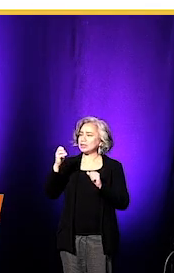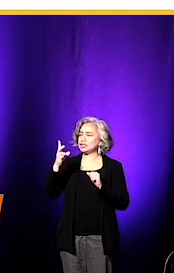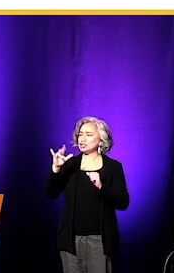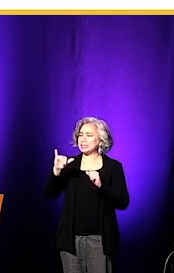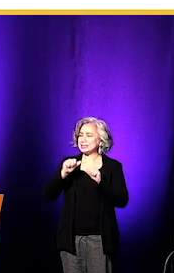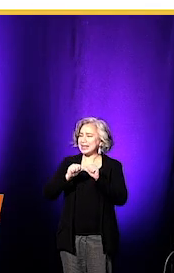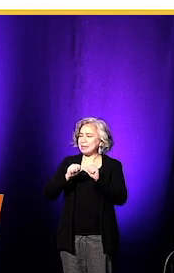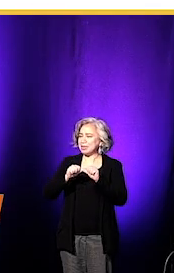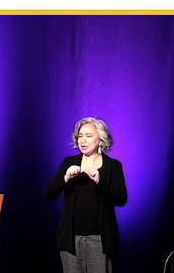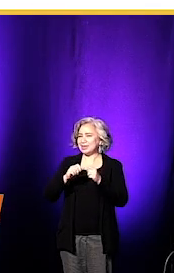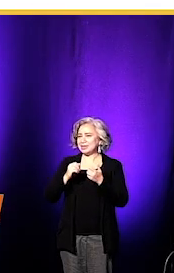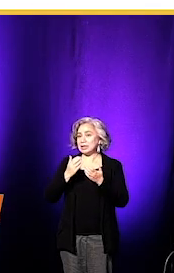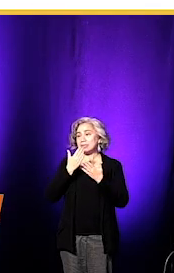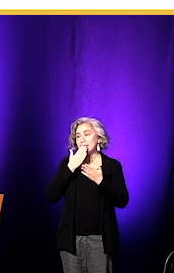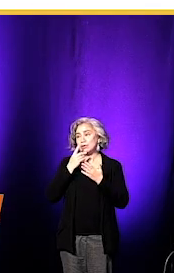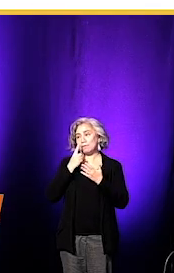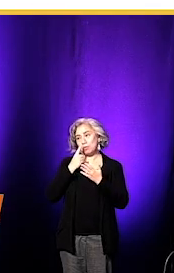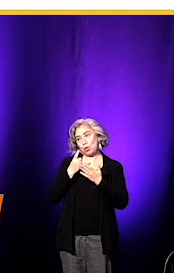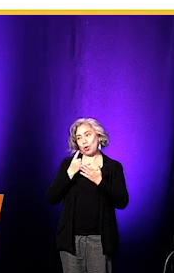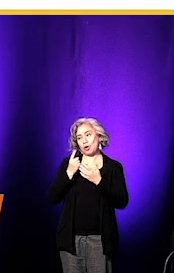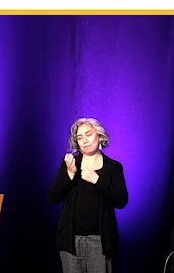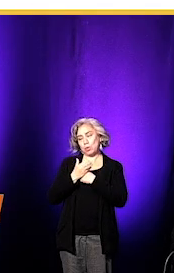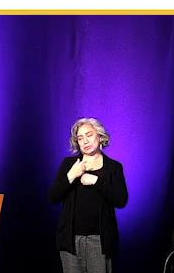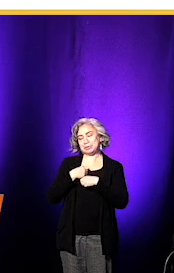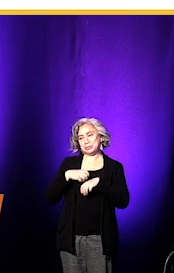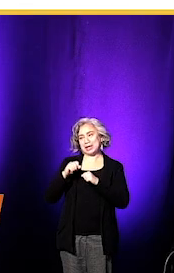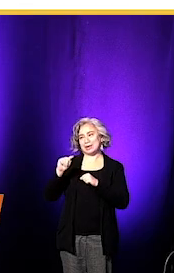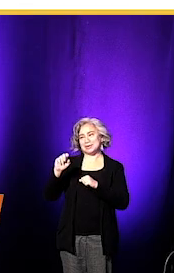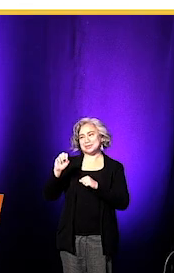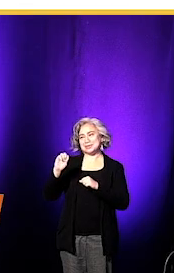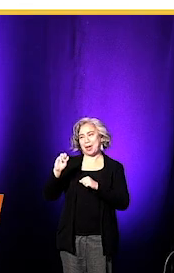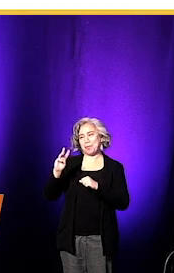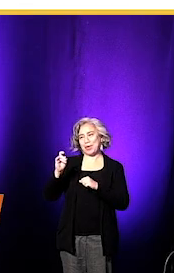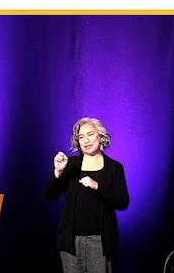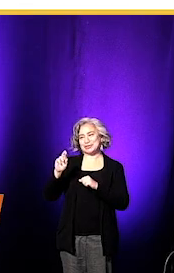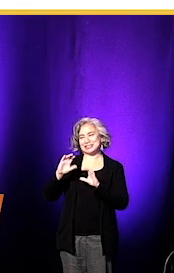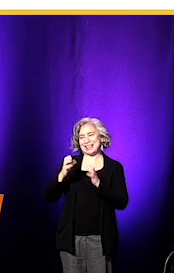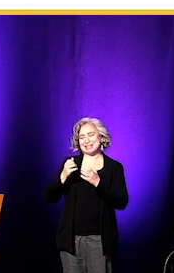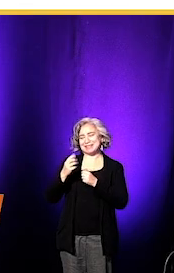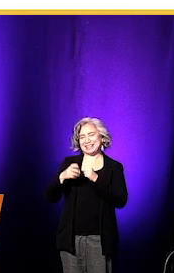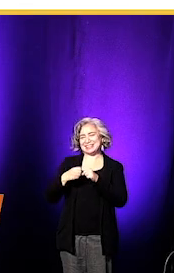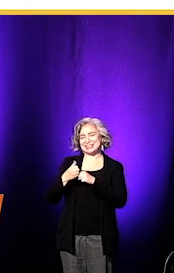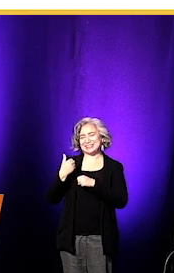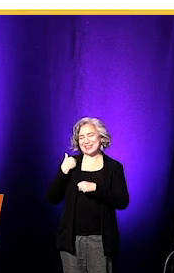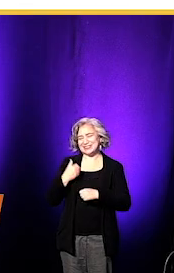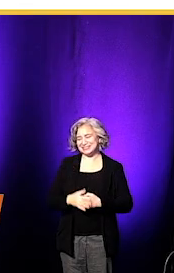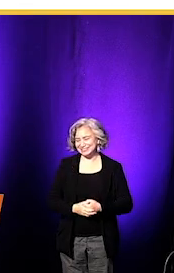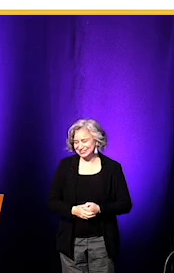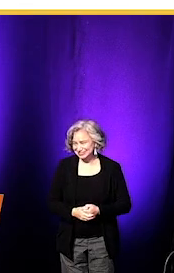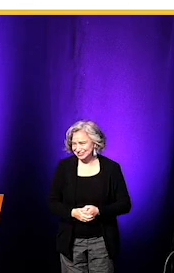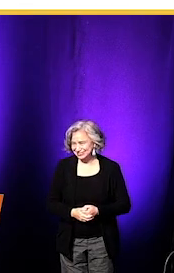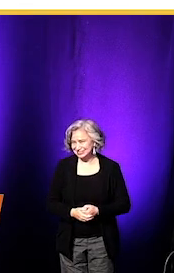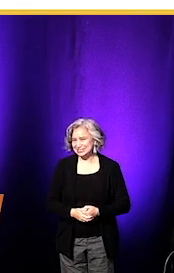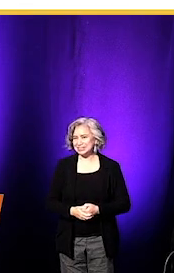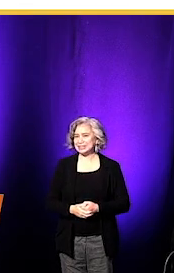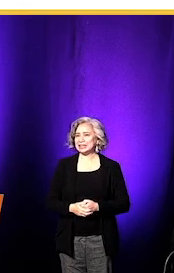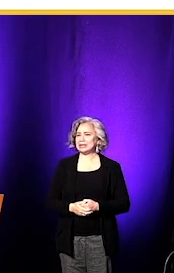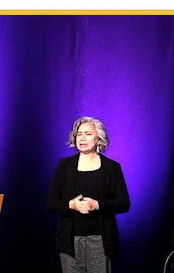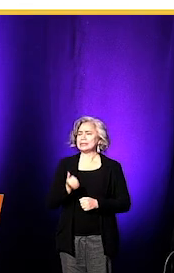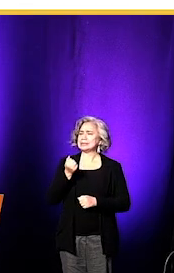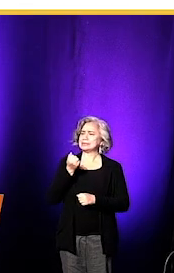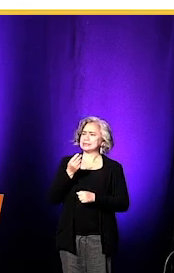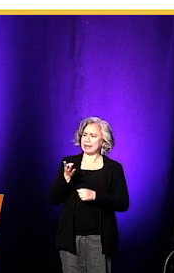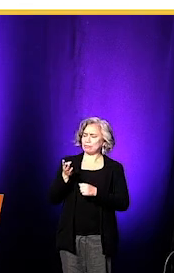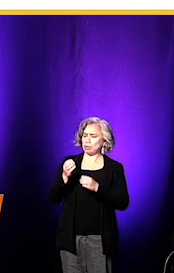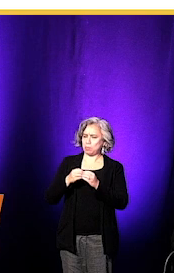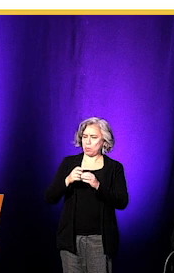take Tom Weiser's class 30 years ago when I was your student, so thank you. Several long-term projects